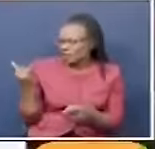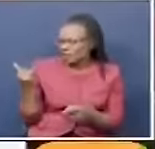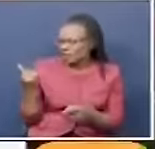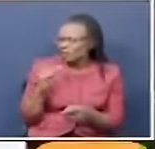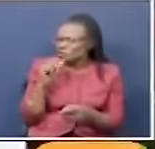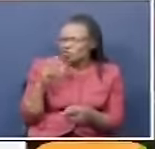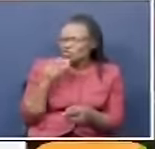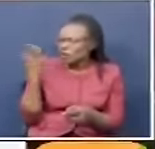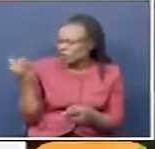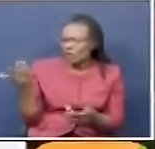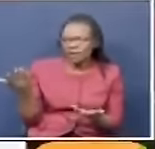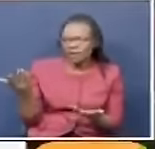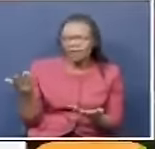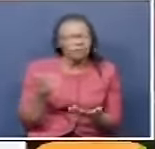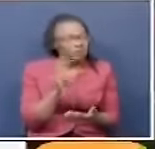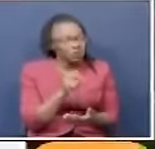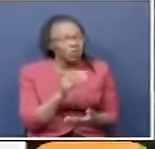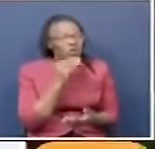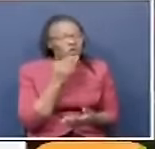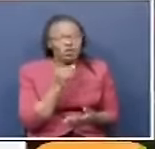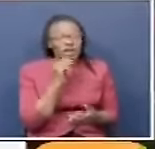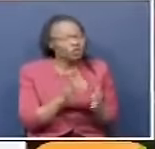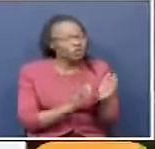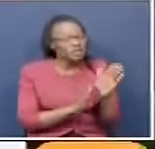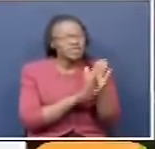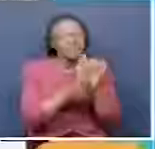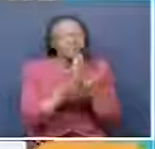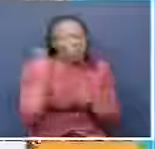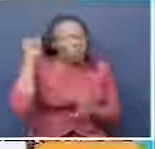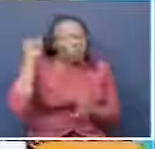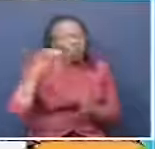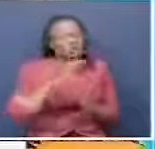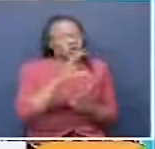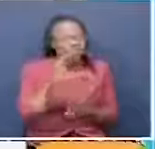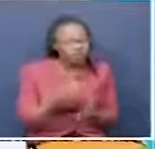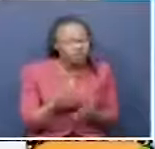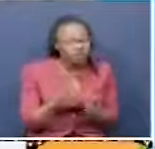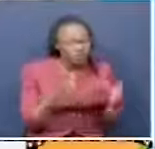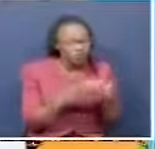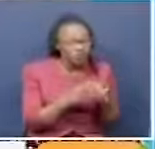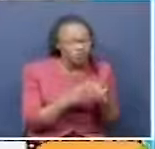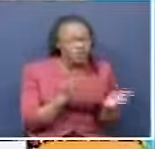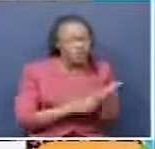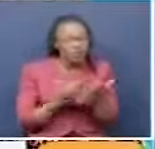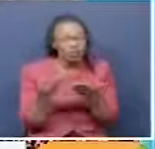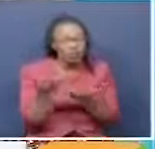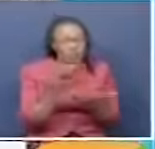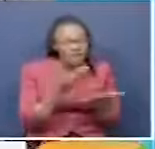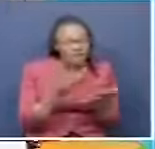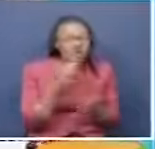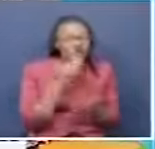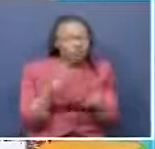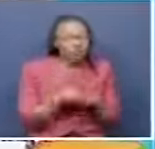a developed. The Luhya is not a developed political constituency. We are the ones who discuss Luhya as a political constituency.